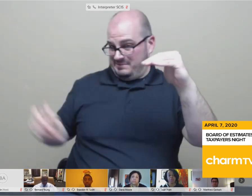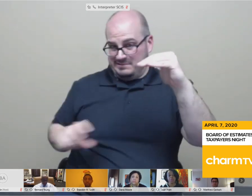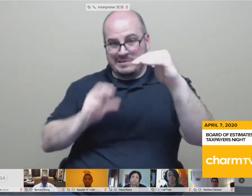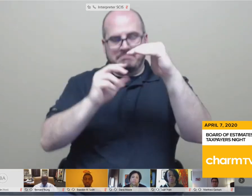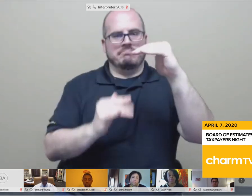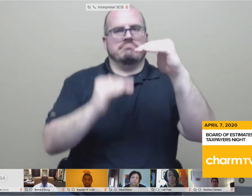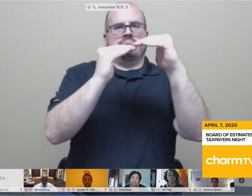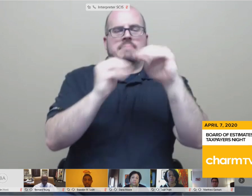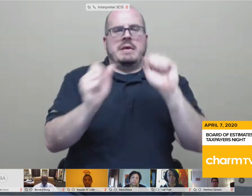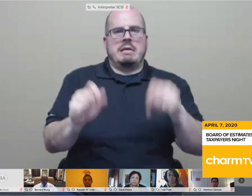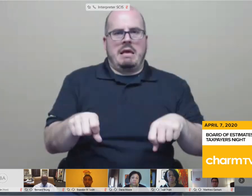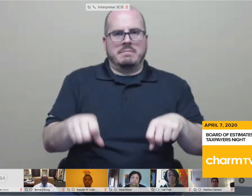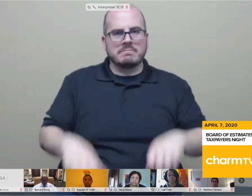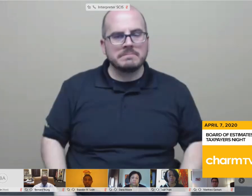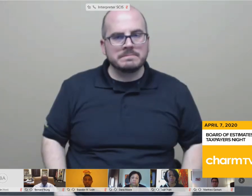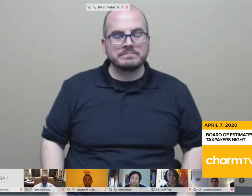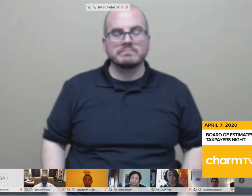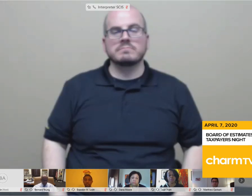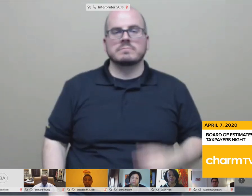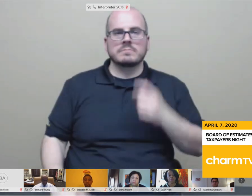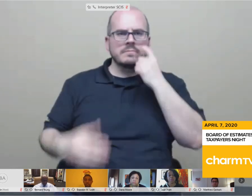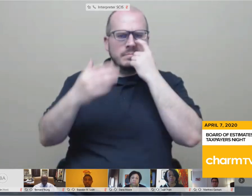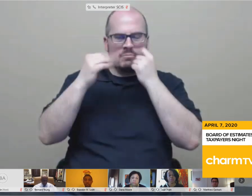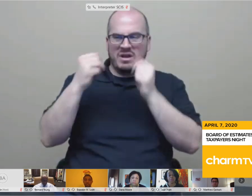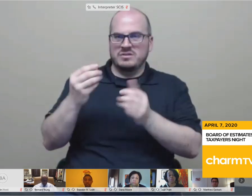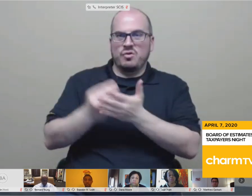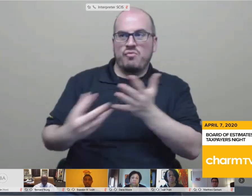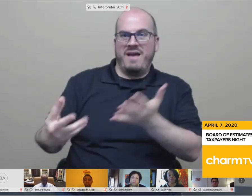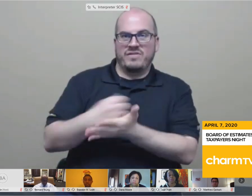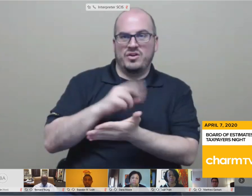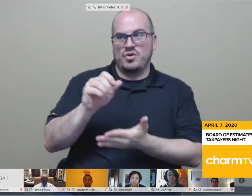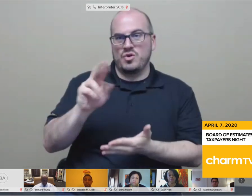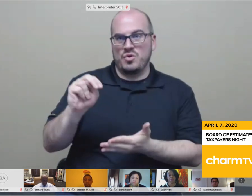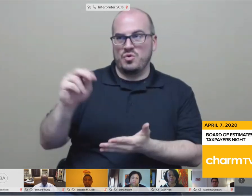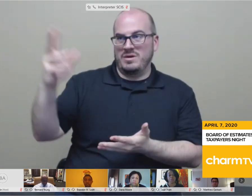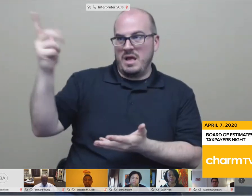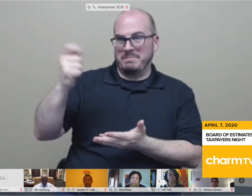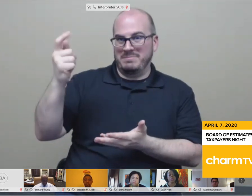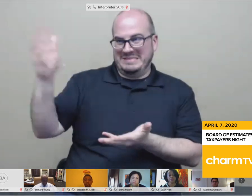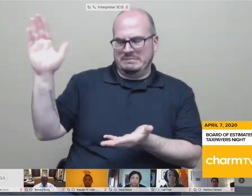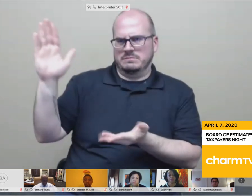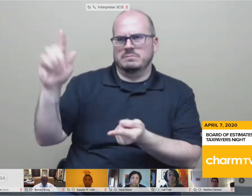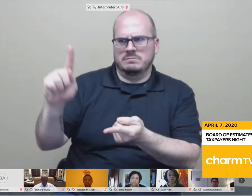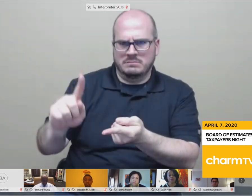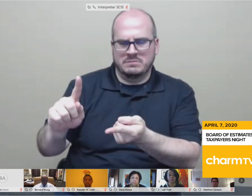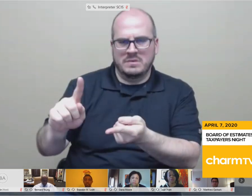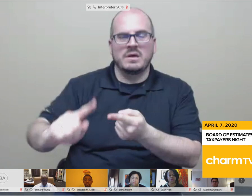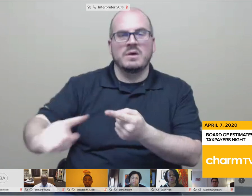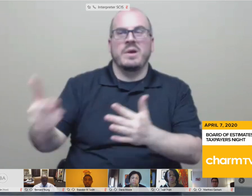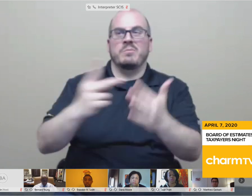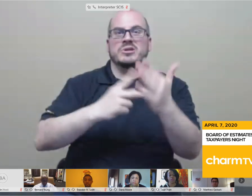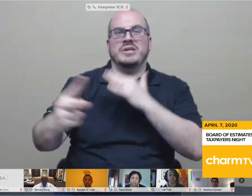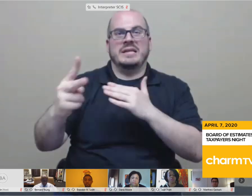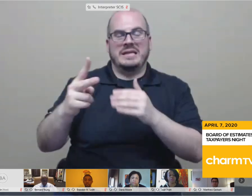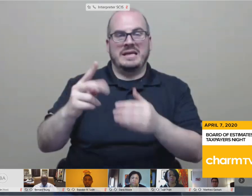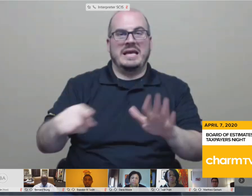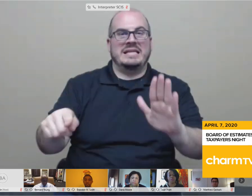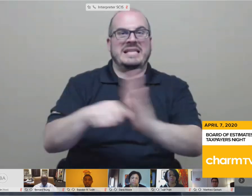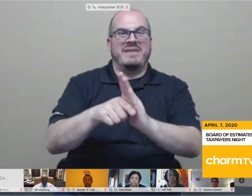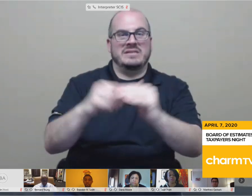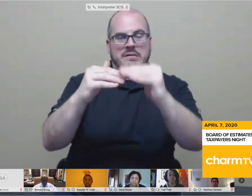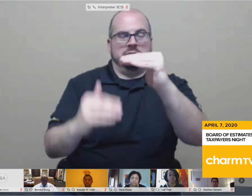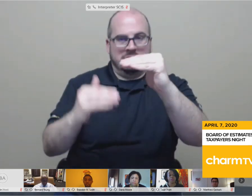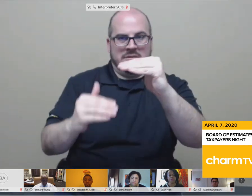this, since we've had a decline in revenue, we're projecting a deficit through the end of fiscal 2020. And part